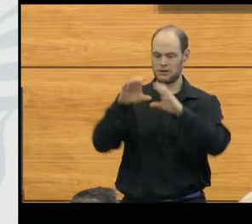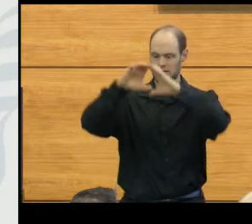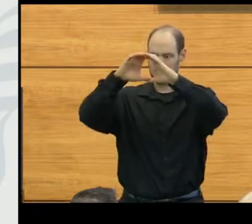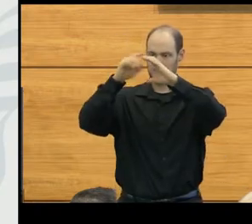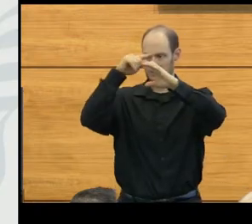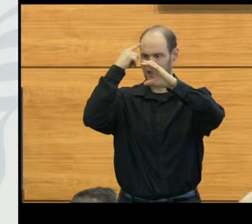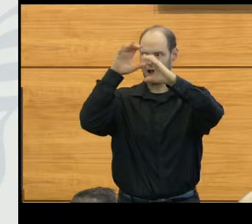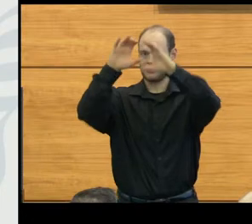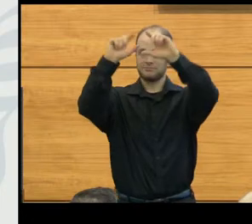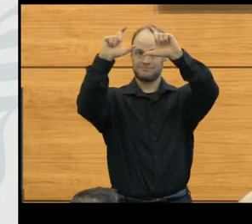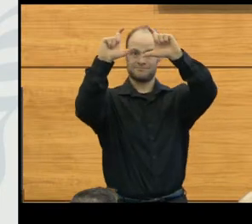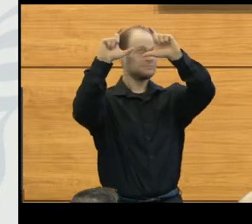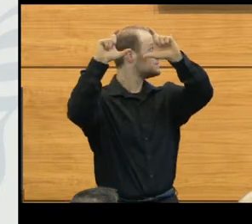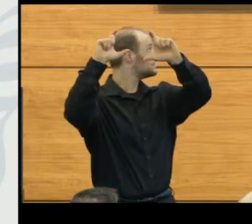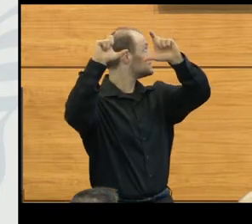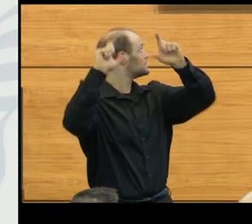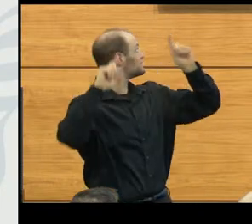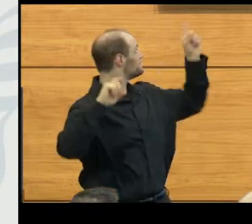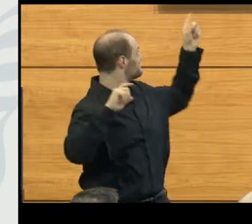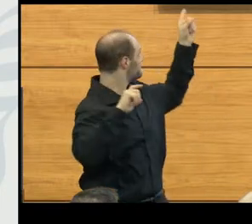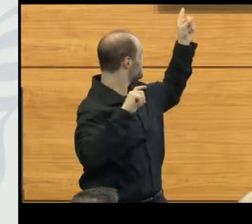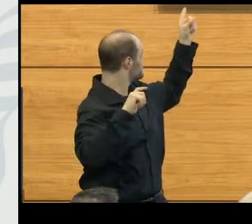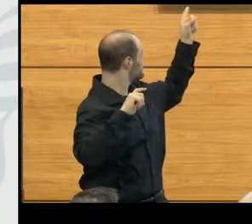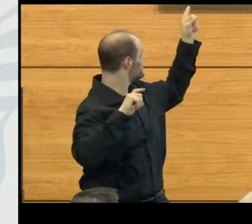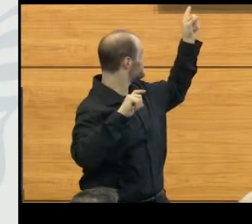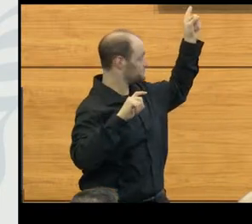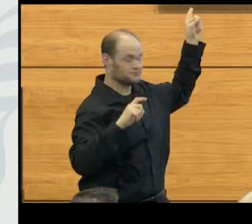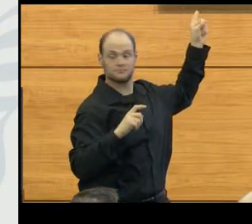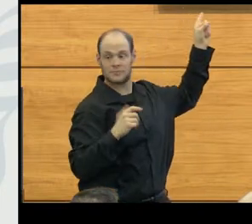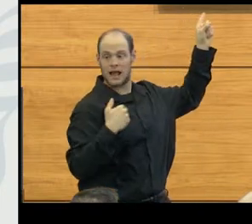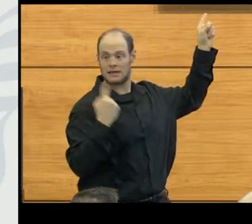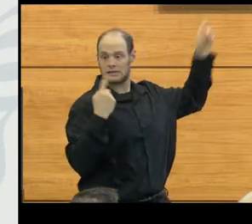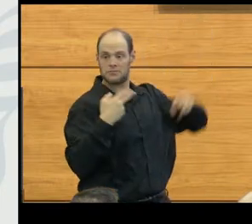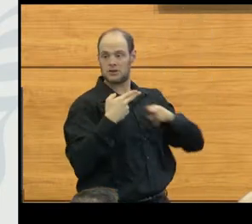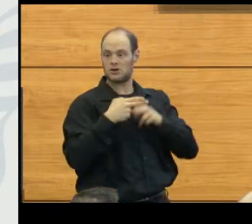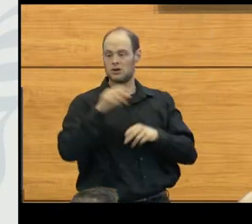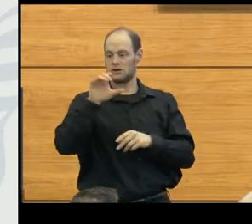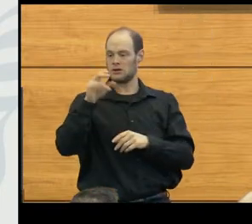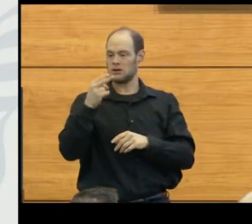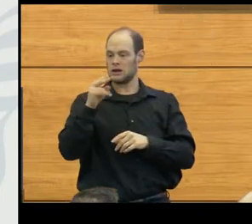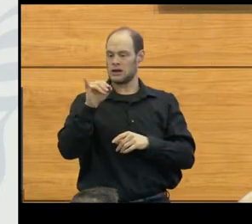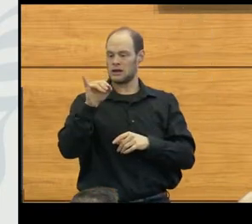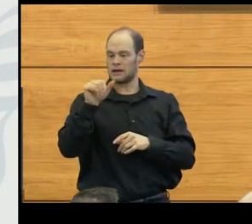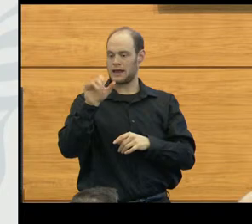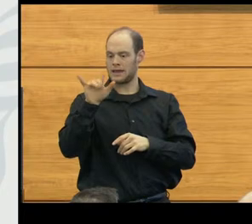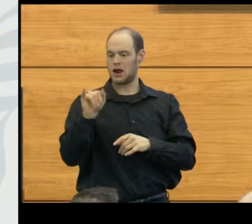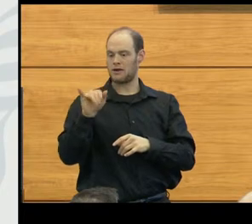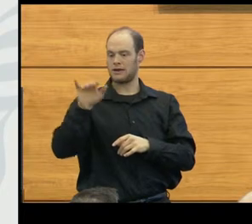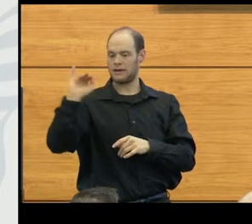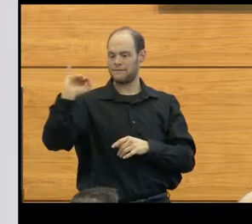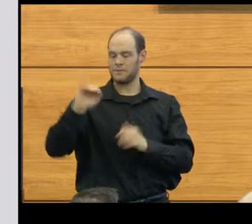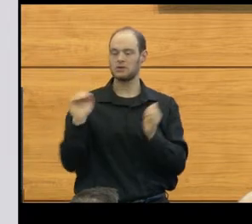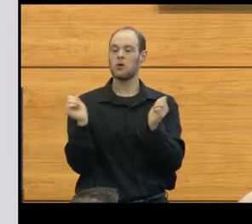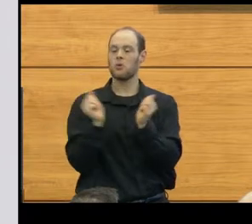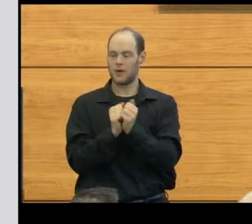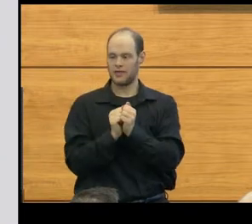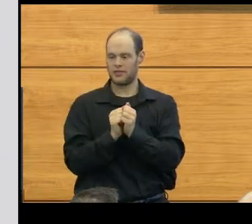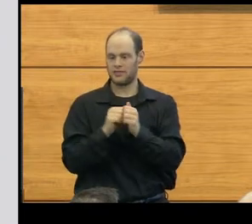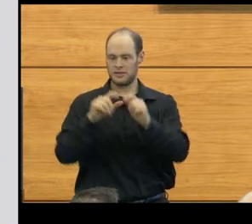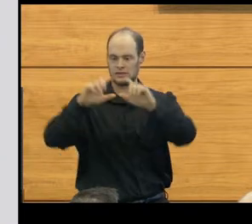black area within the spinal cord. So she's got a thing that we'd call a Chiari malformation with a syrinx